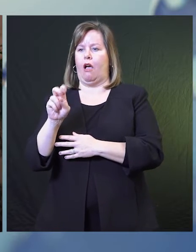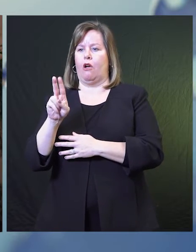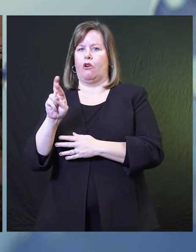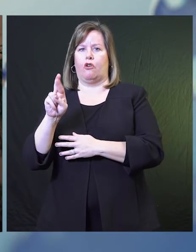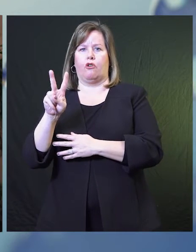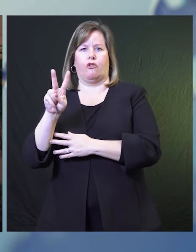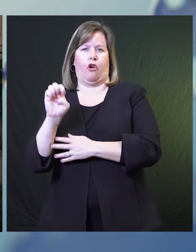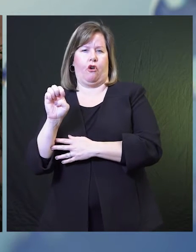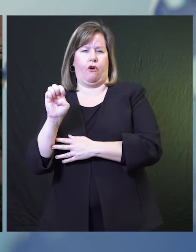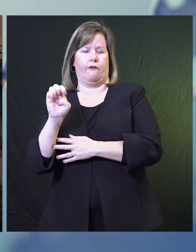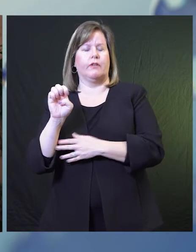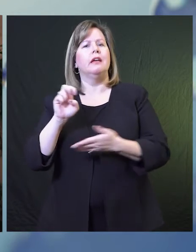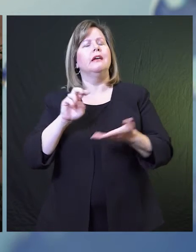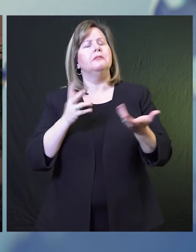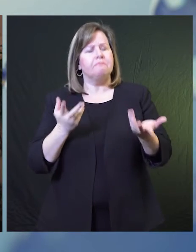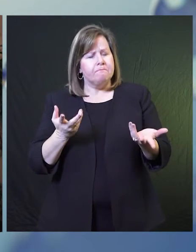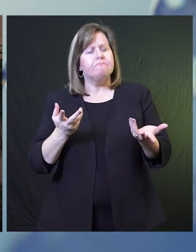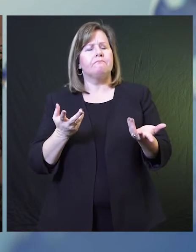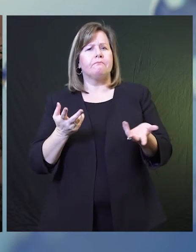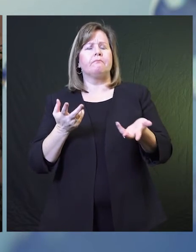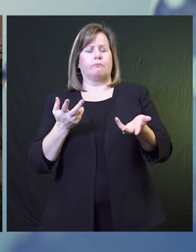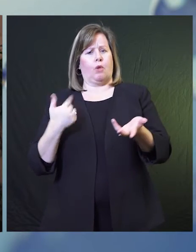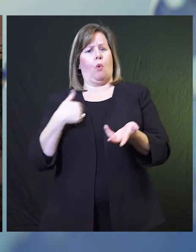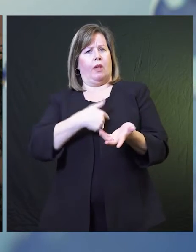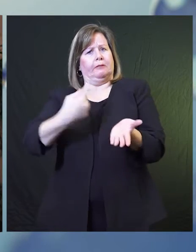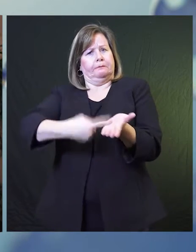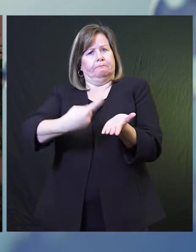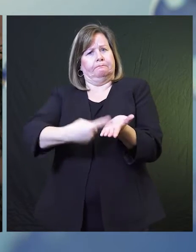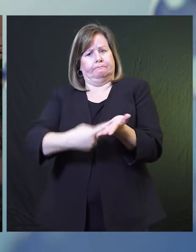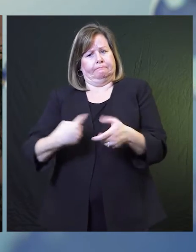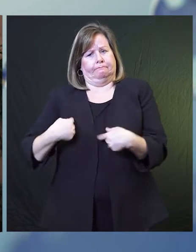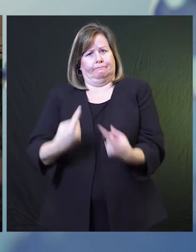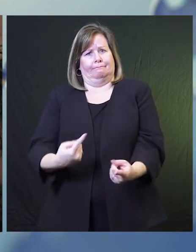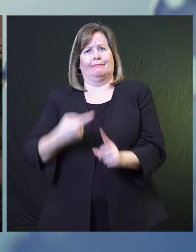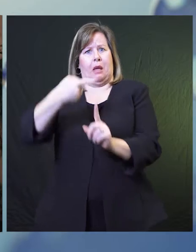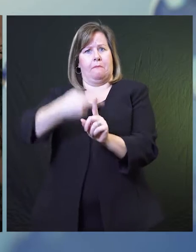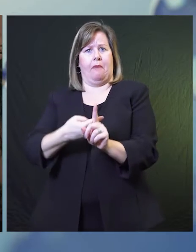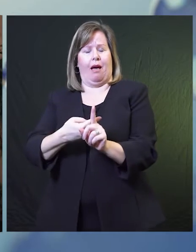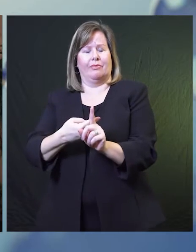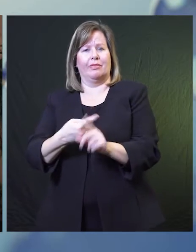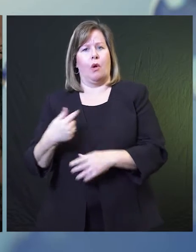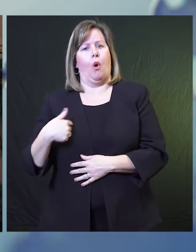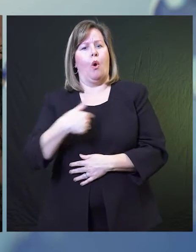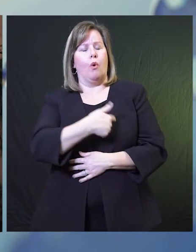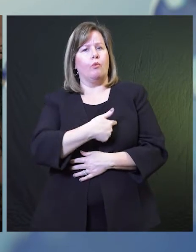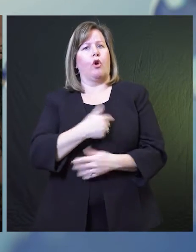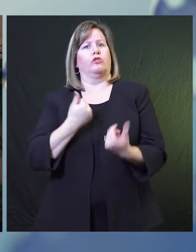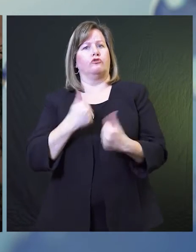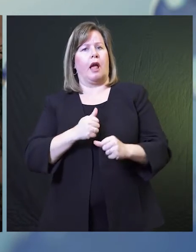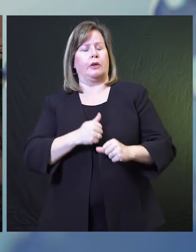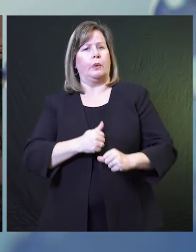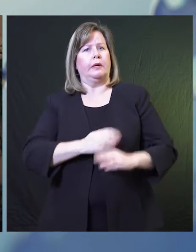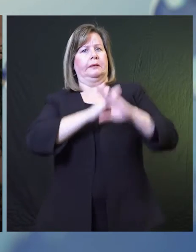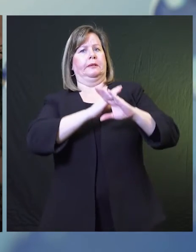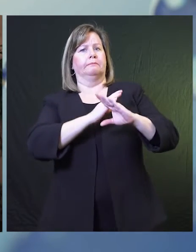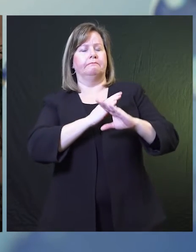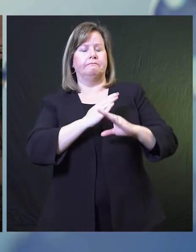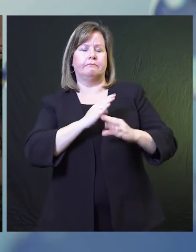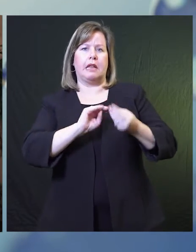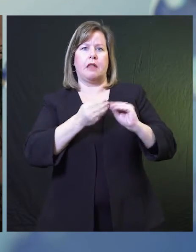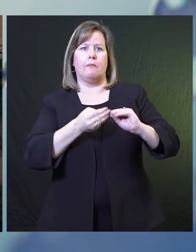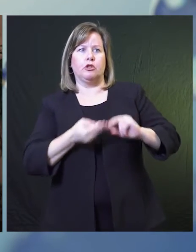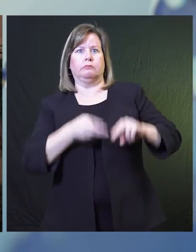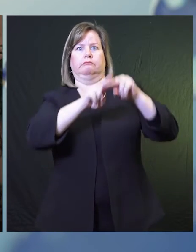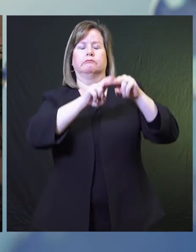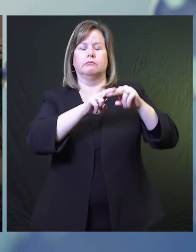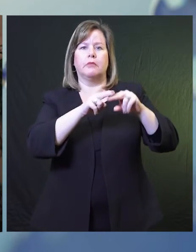well over a month now, keeping in mind that our purpose there was to really brace for impact and make sure that